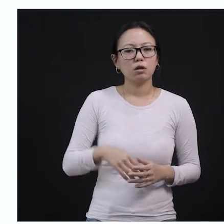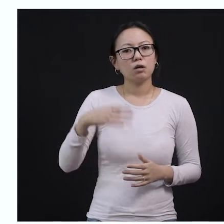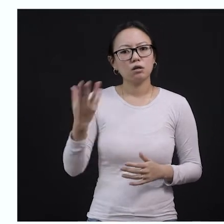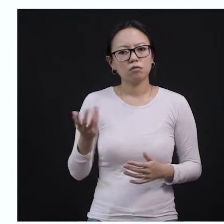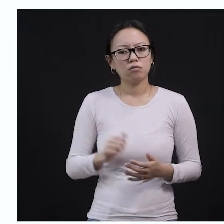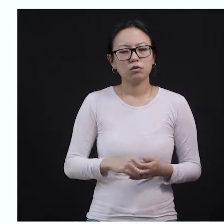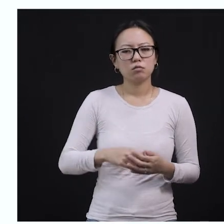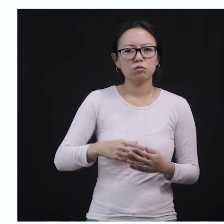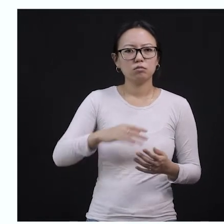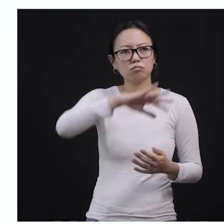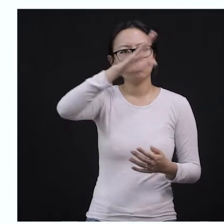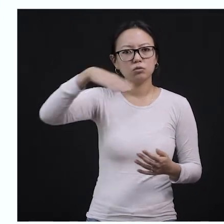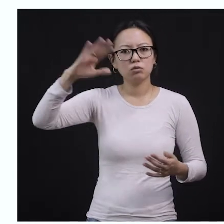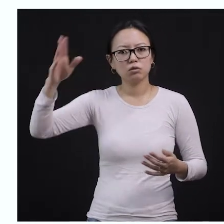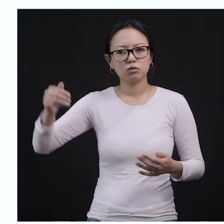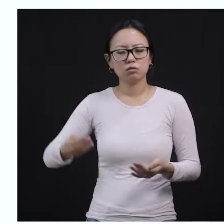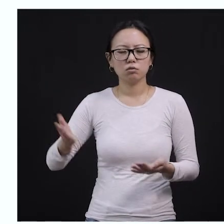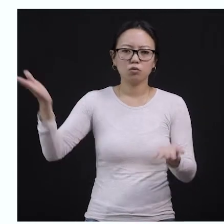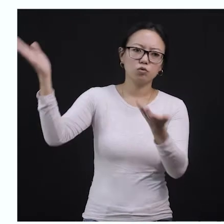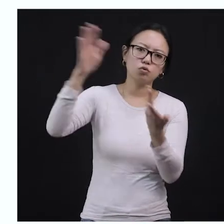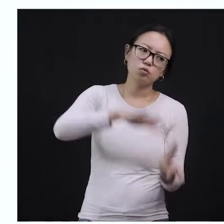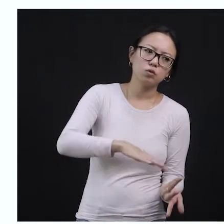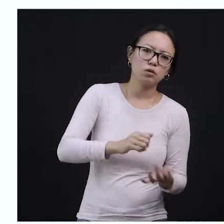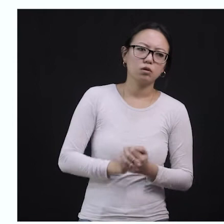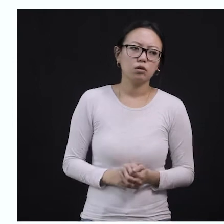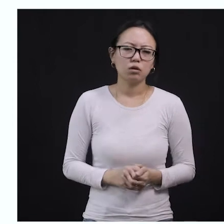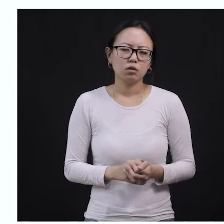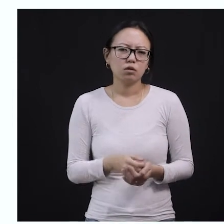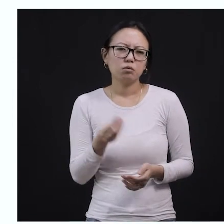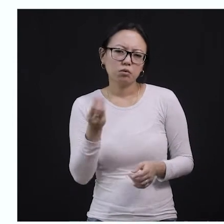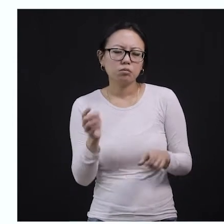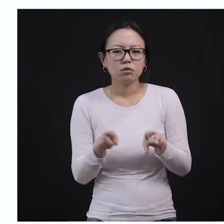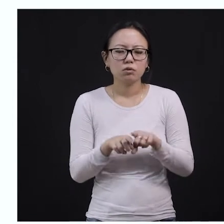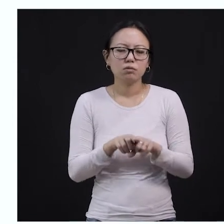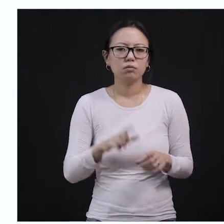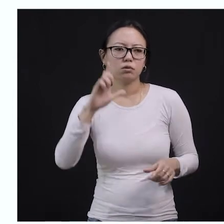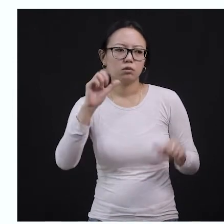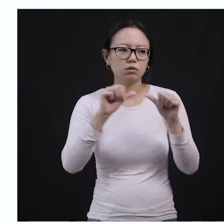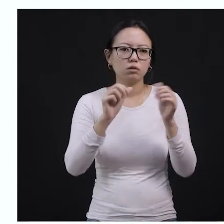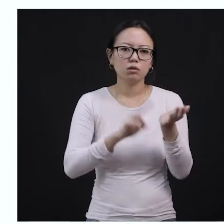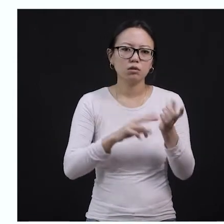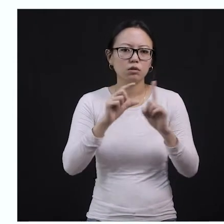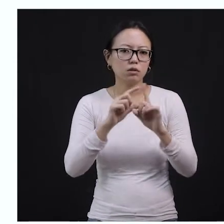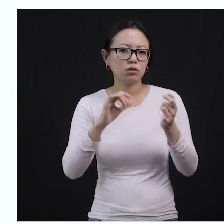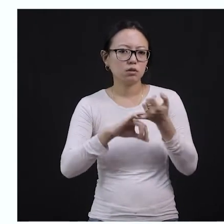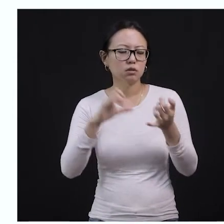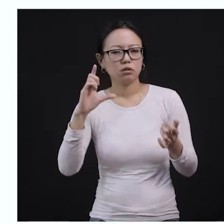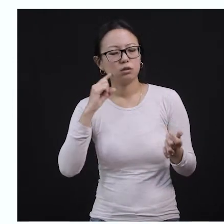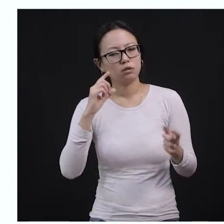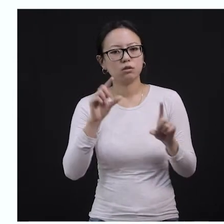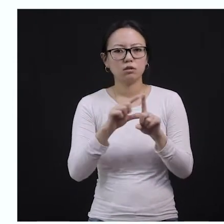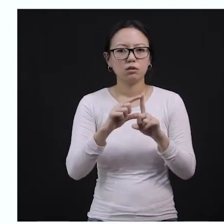heavy damages to those areas. Also, they used to break down trees, all